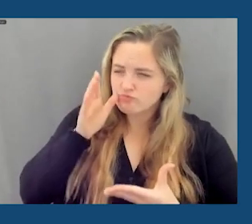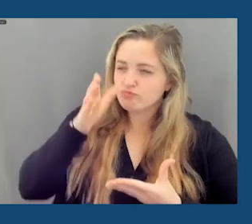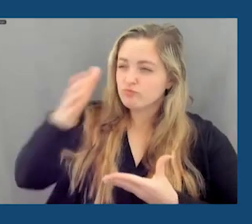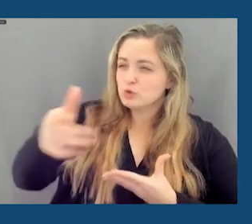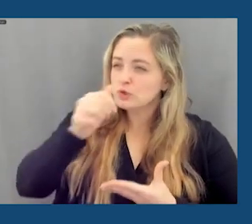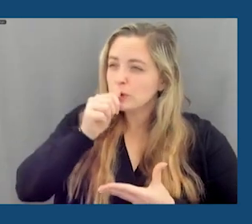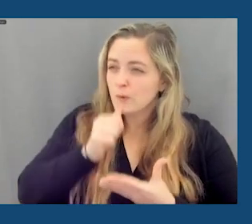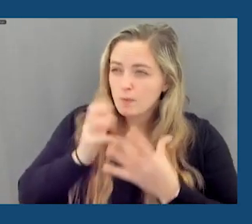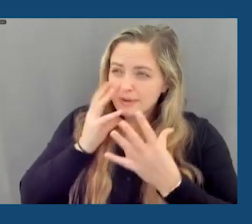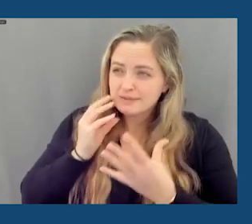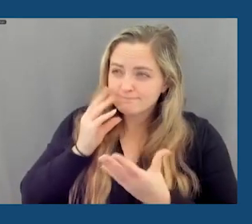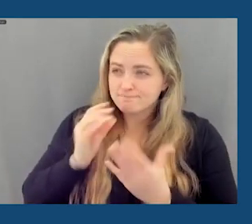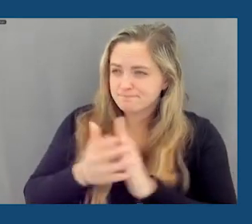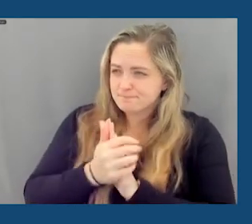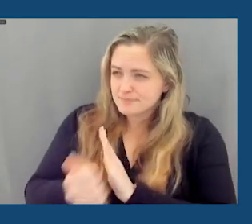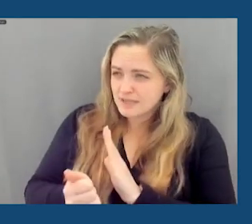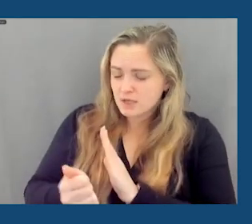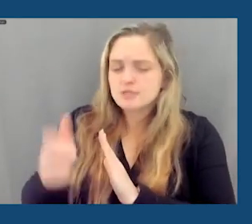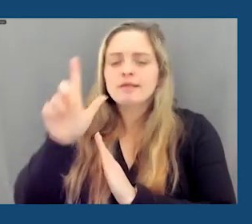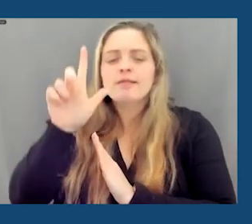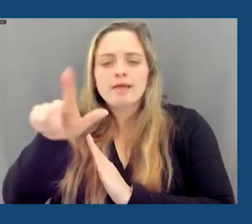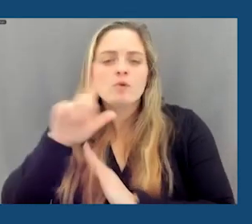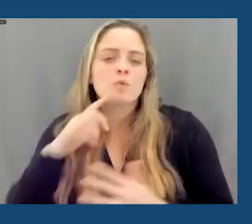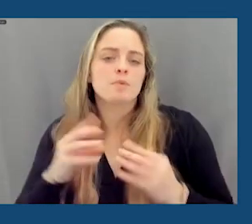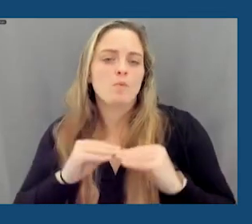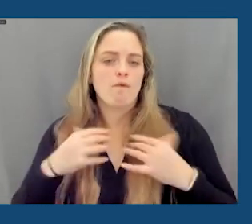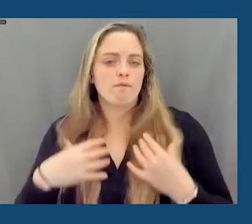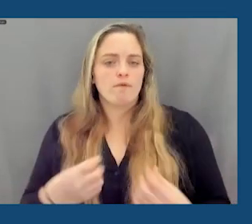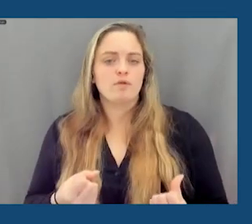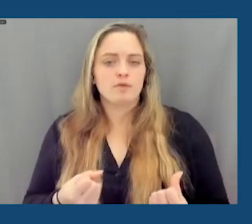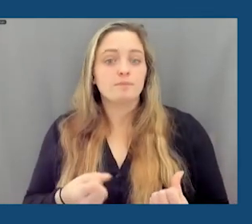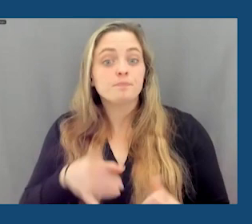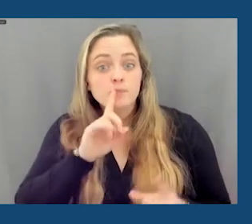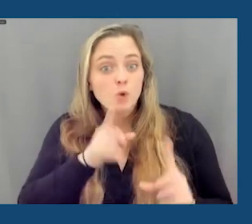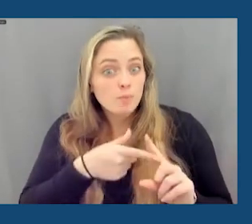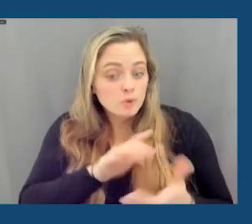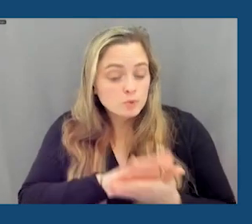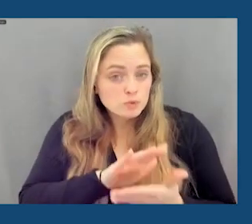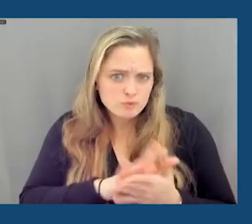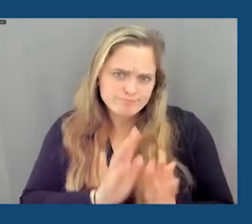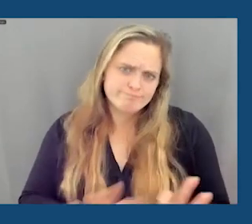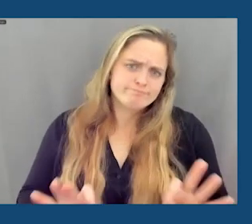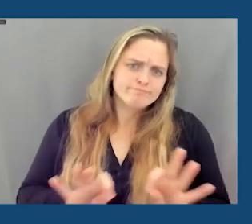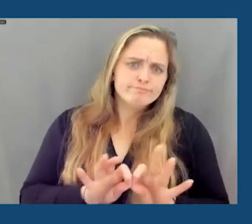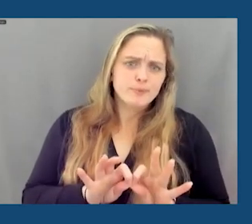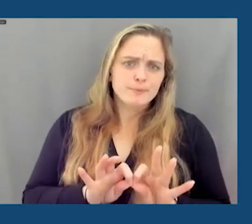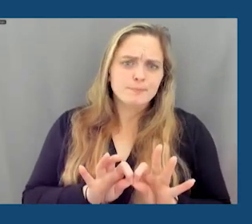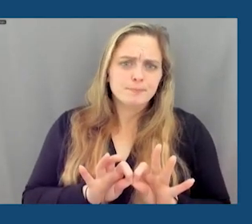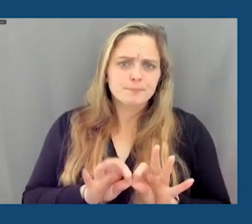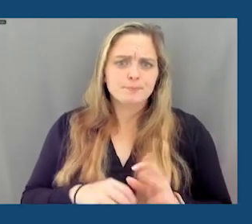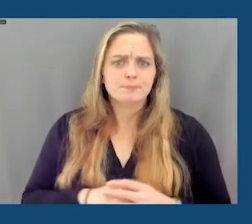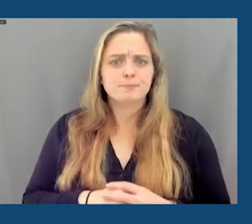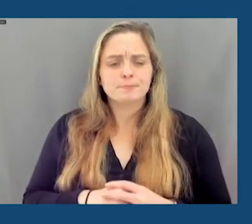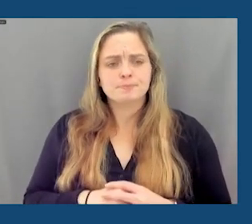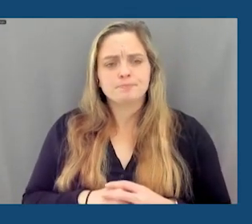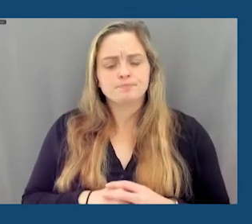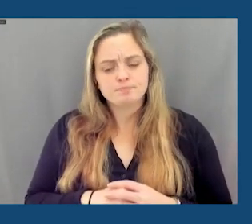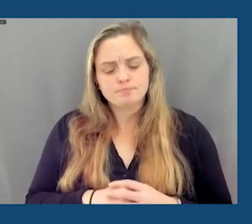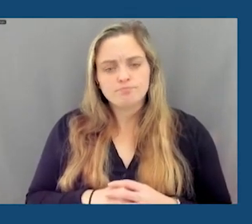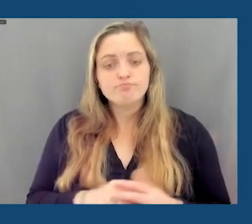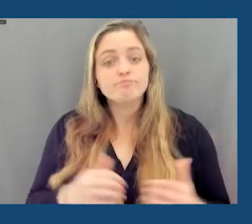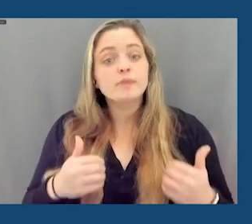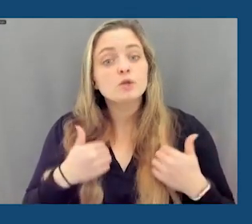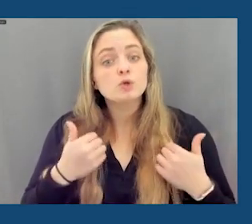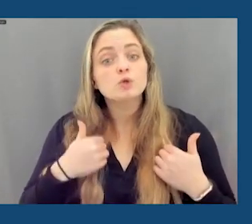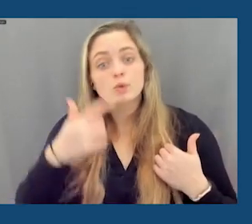they'll lead a better life later, a healthier life. So that's why talking about our schools is so important to me. I convened a youth mental health